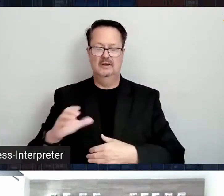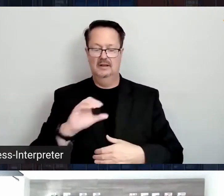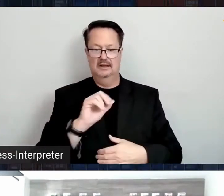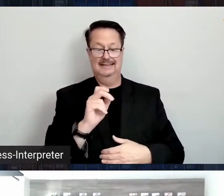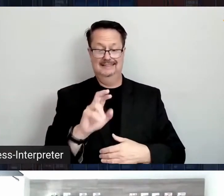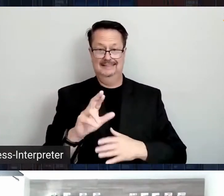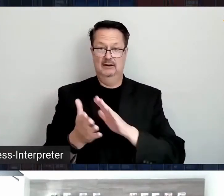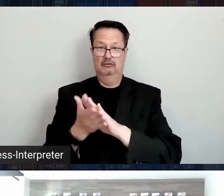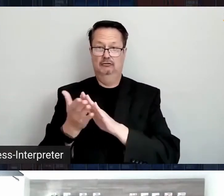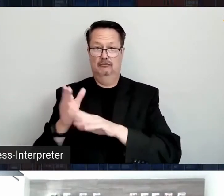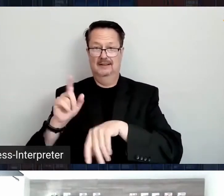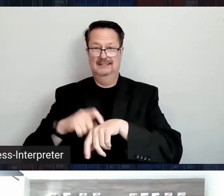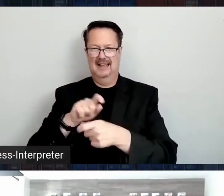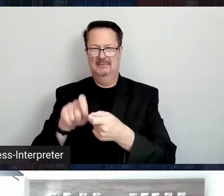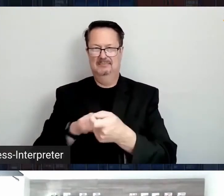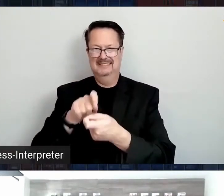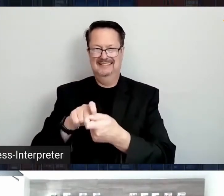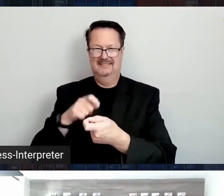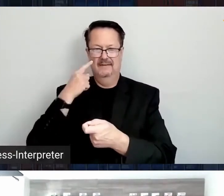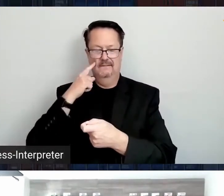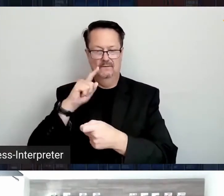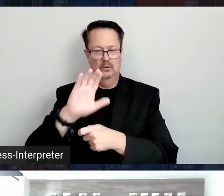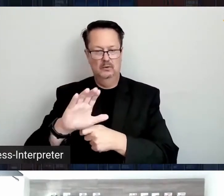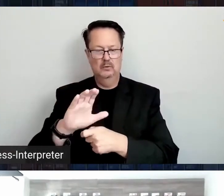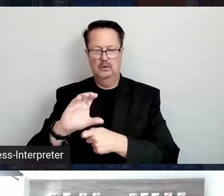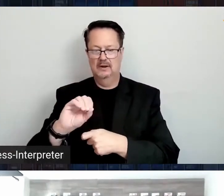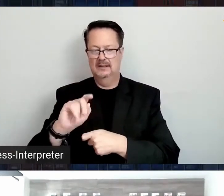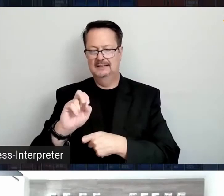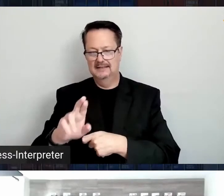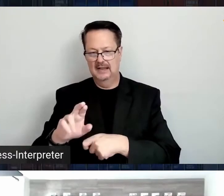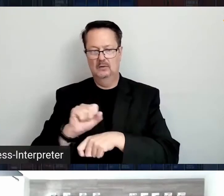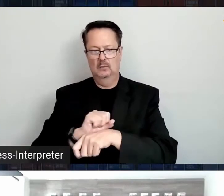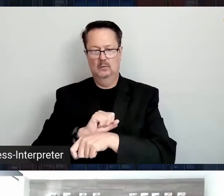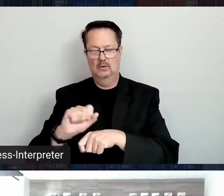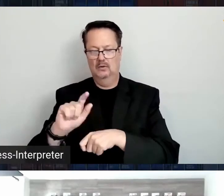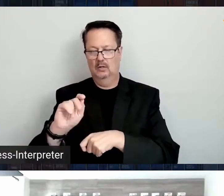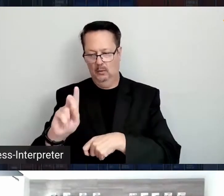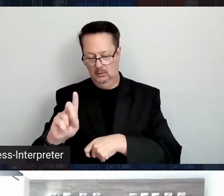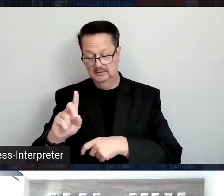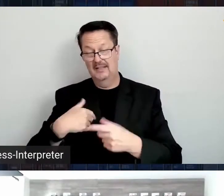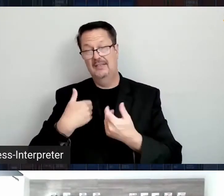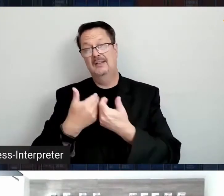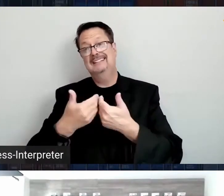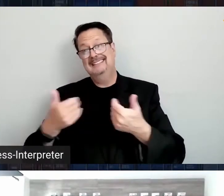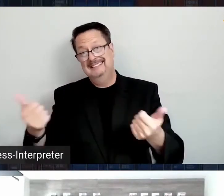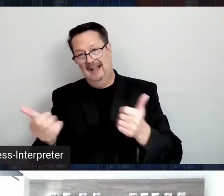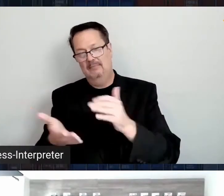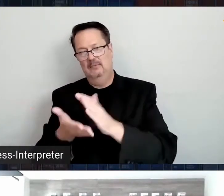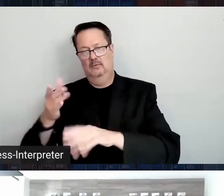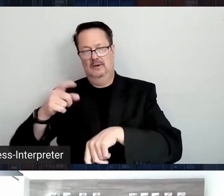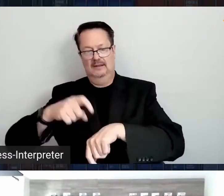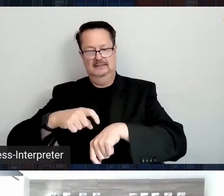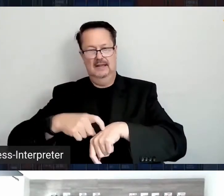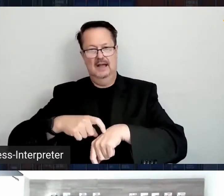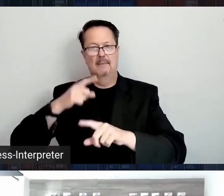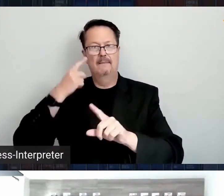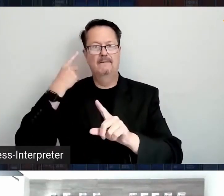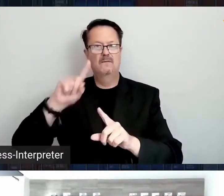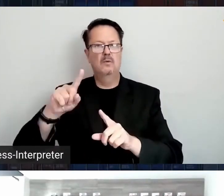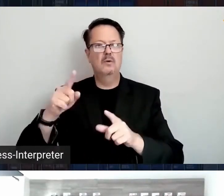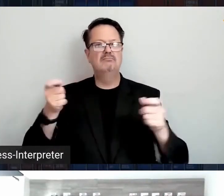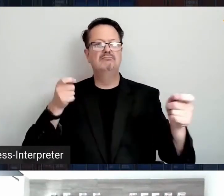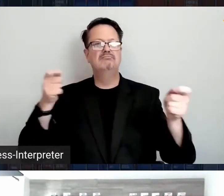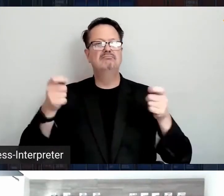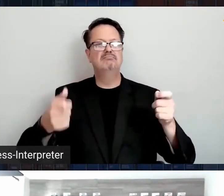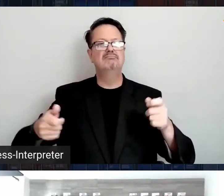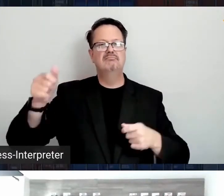specifically for your container workloads, and there's a separate runtime that's specifically set up for administration